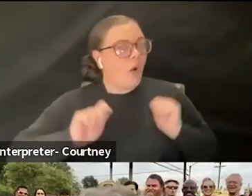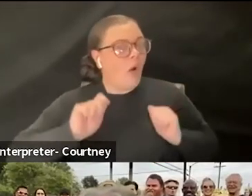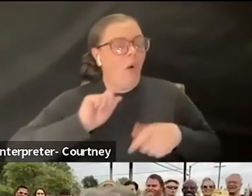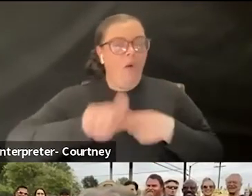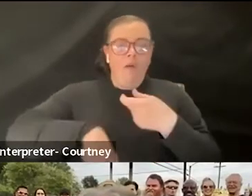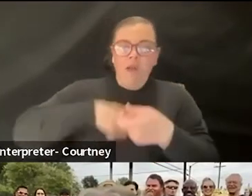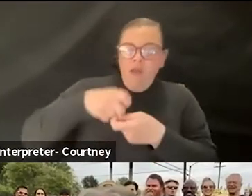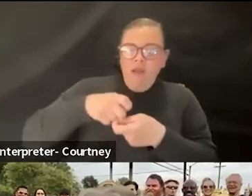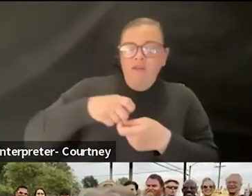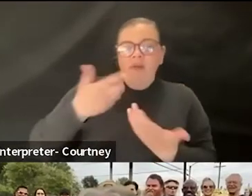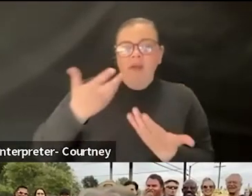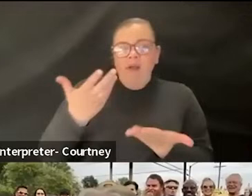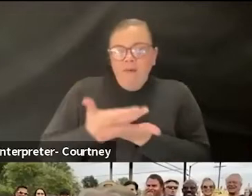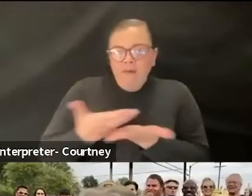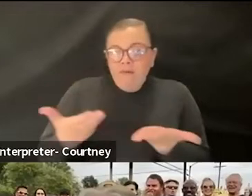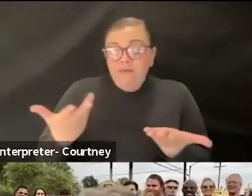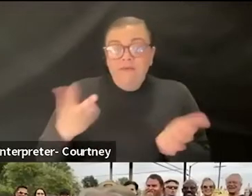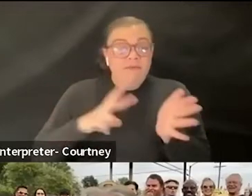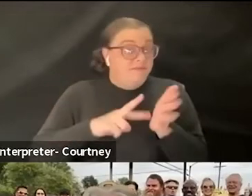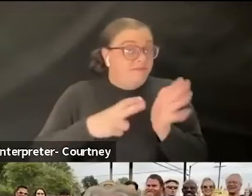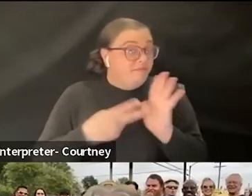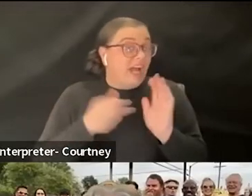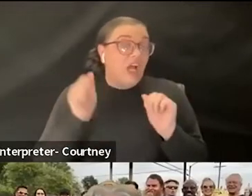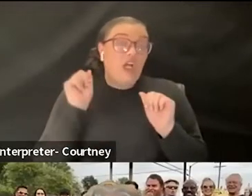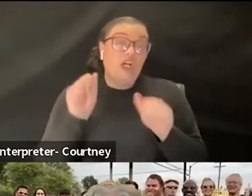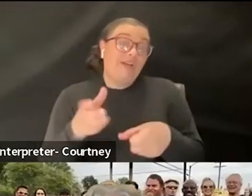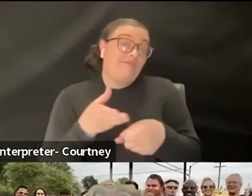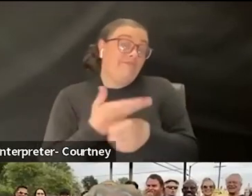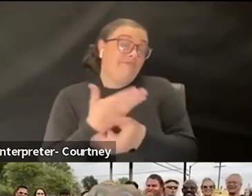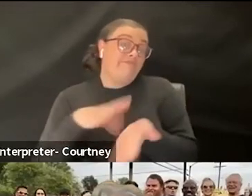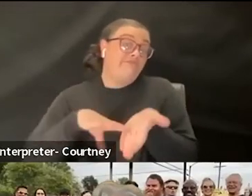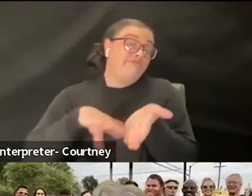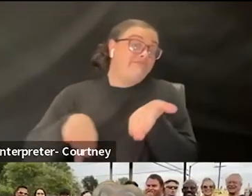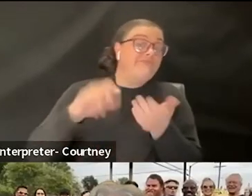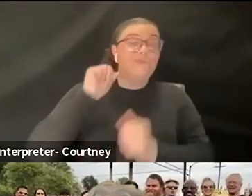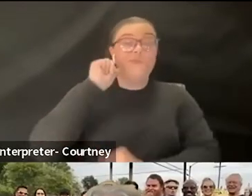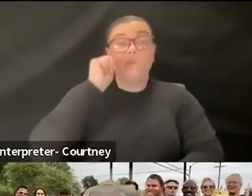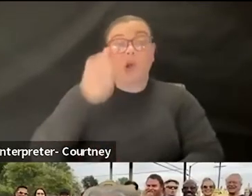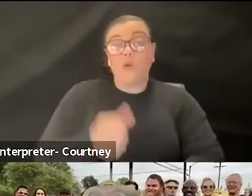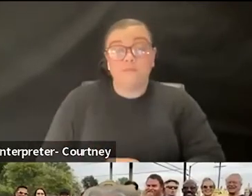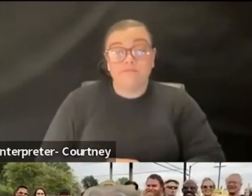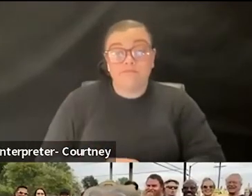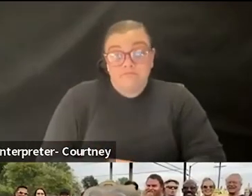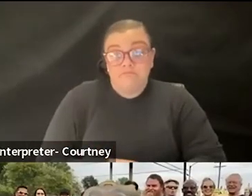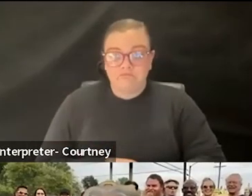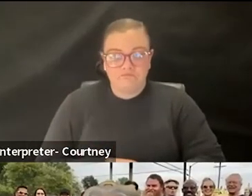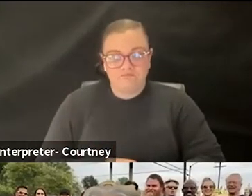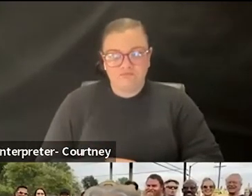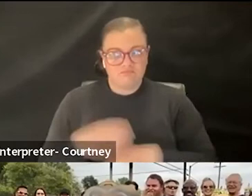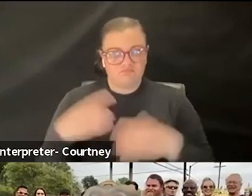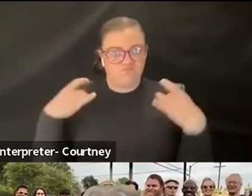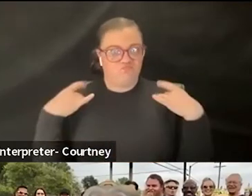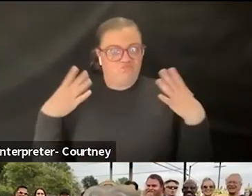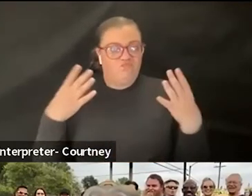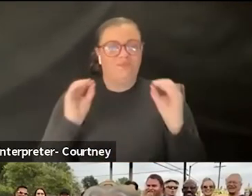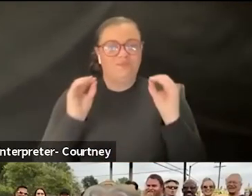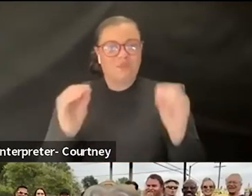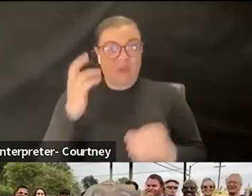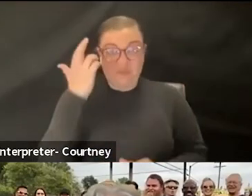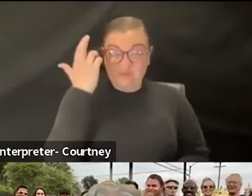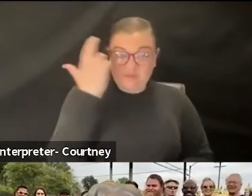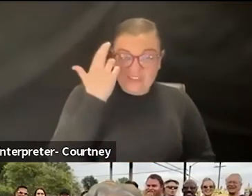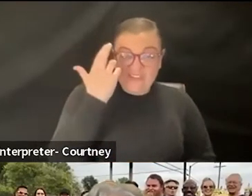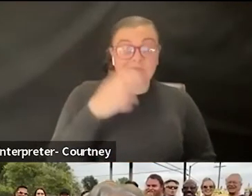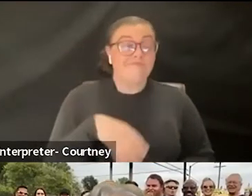dropped tomorrow from whatever you're working on. No reason why. Maybe they just don't see it working.